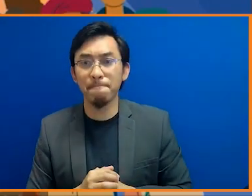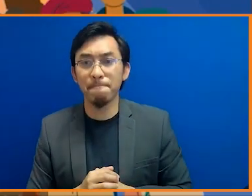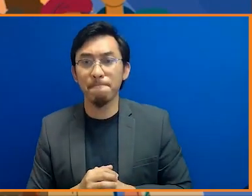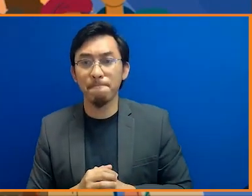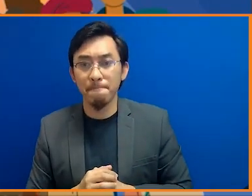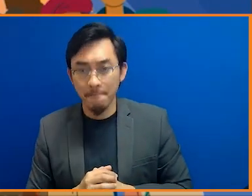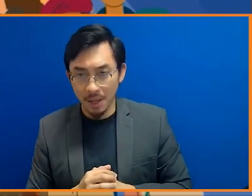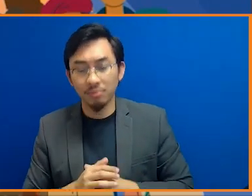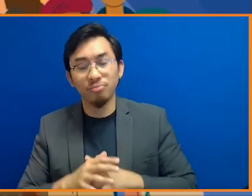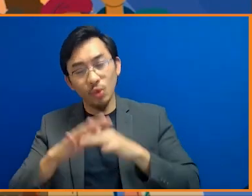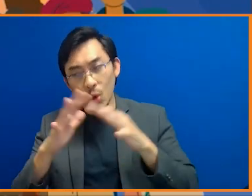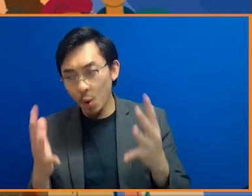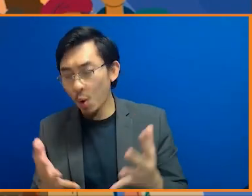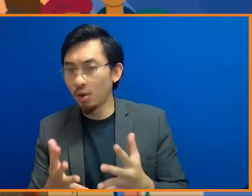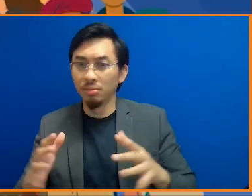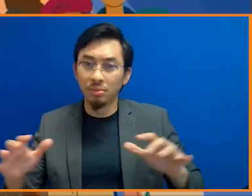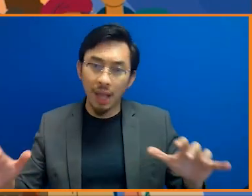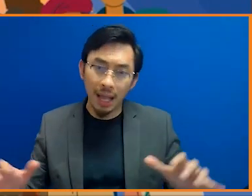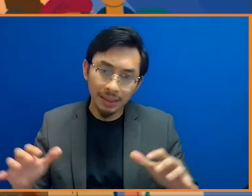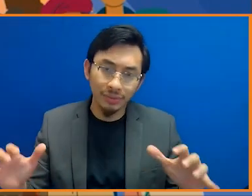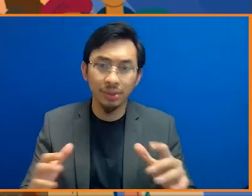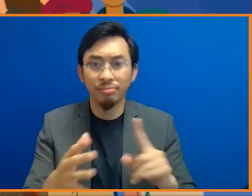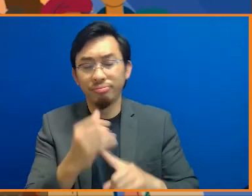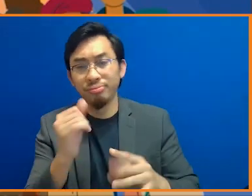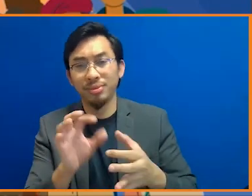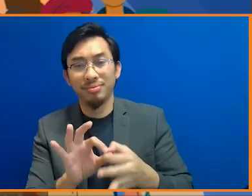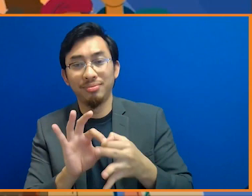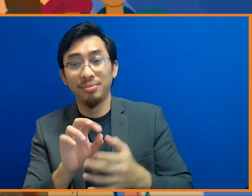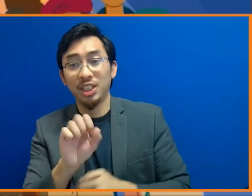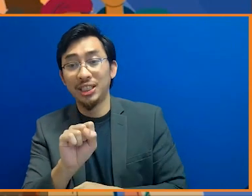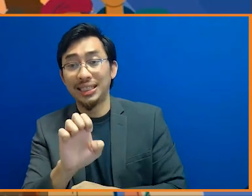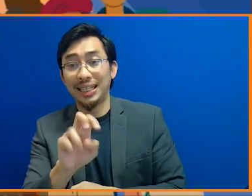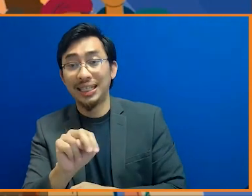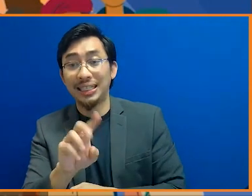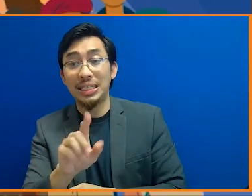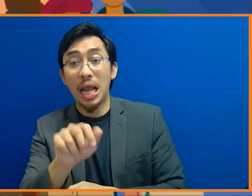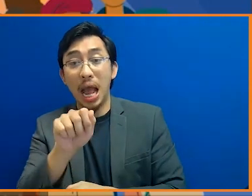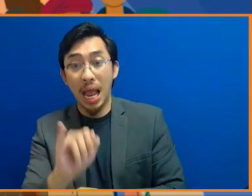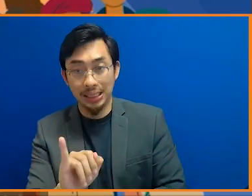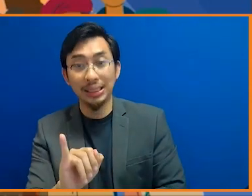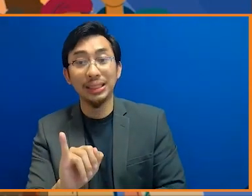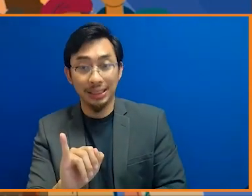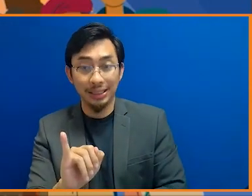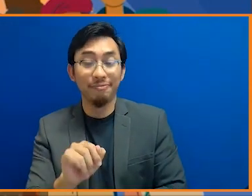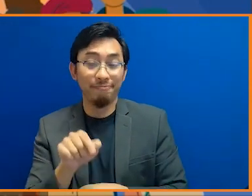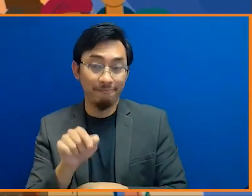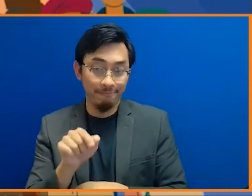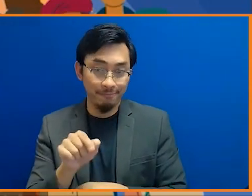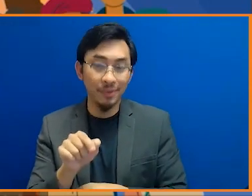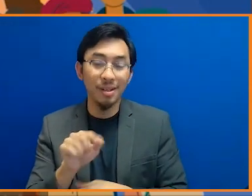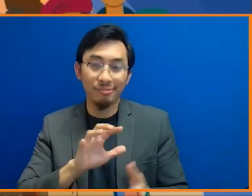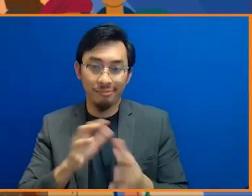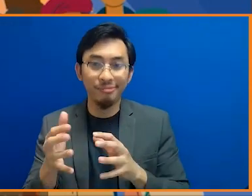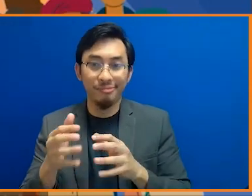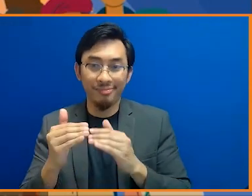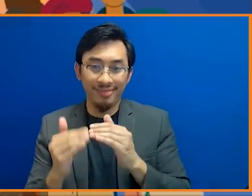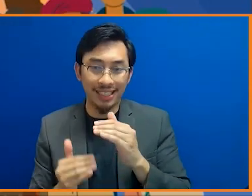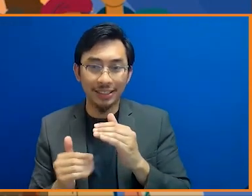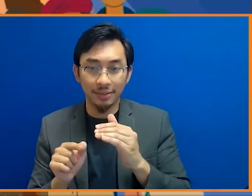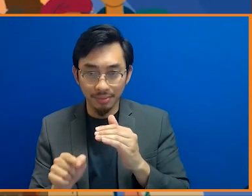whole uh, task or the whole activities related to Sendai framework for disaster risk reduction.